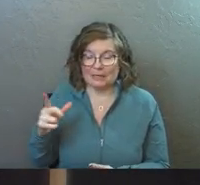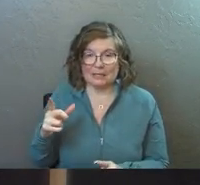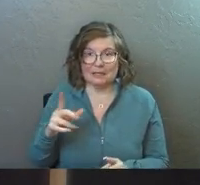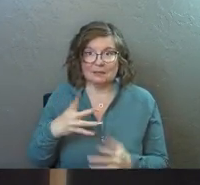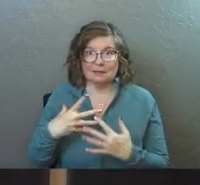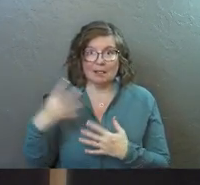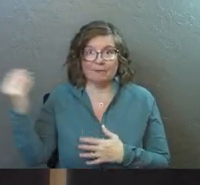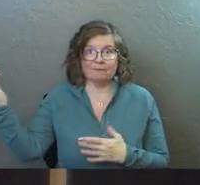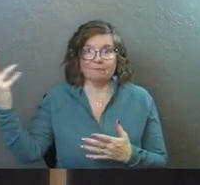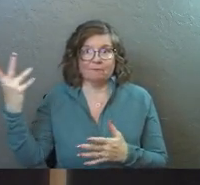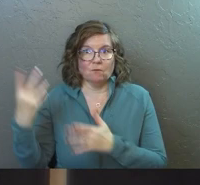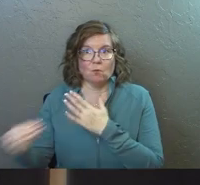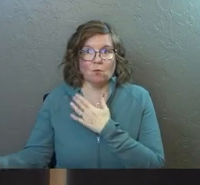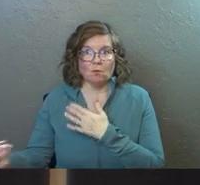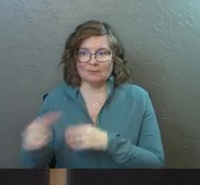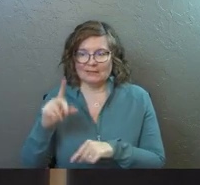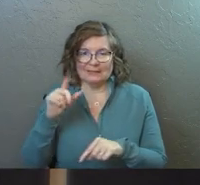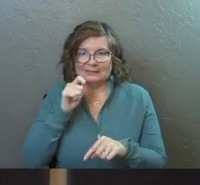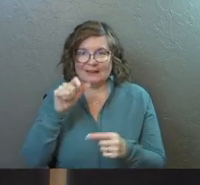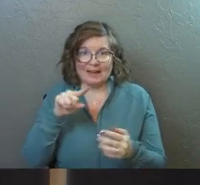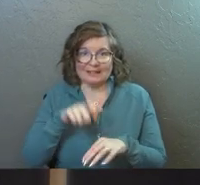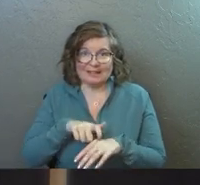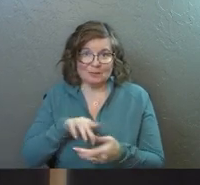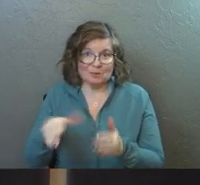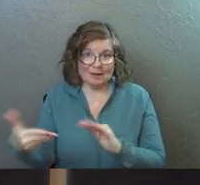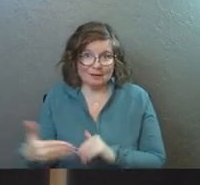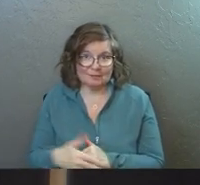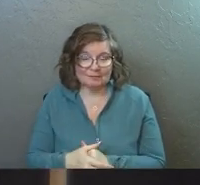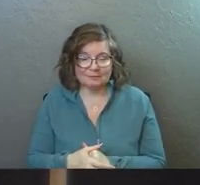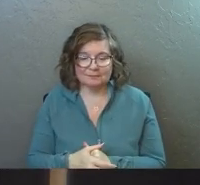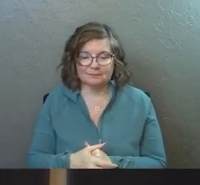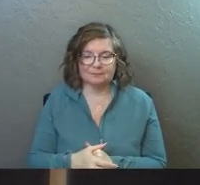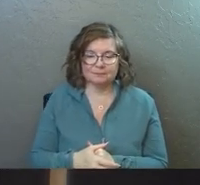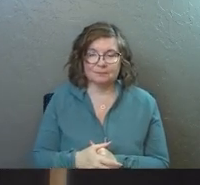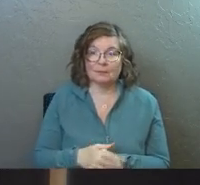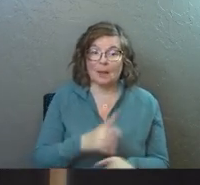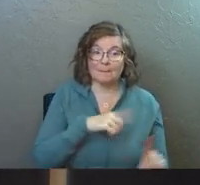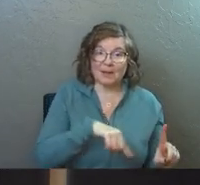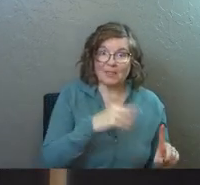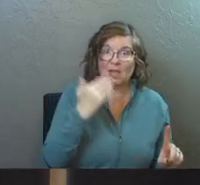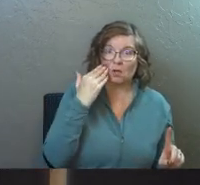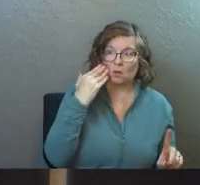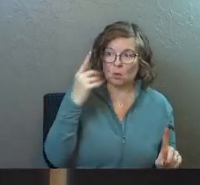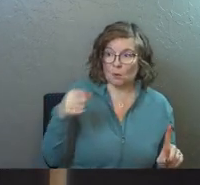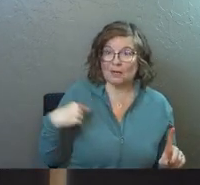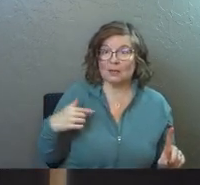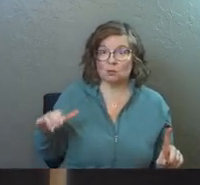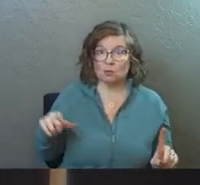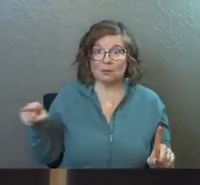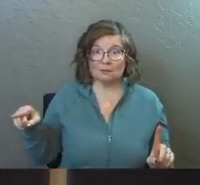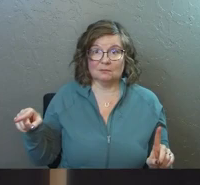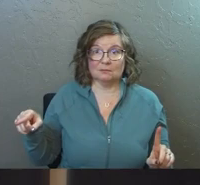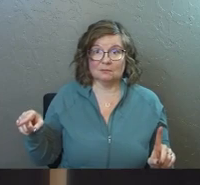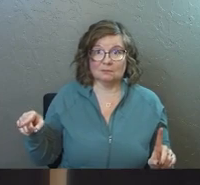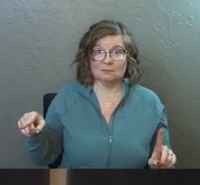just got out of there because it was not his time to die. But they knew what he was doing.